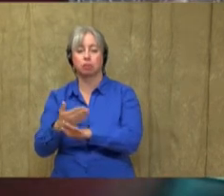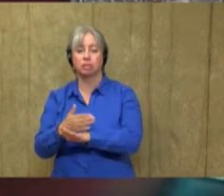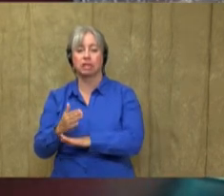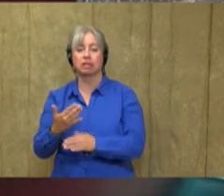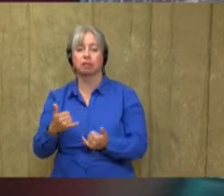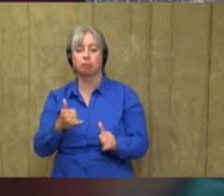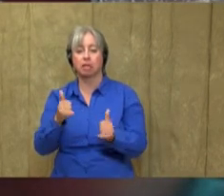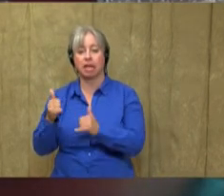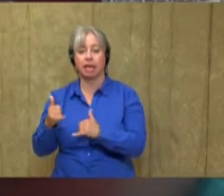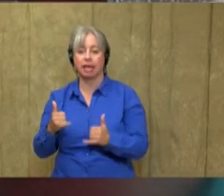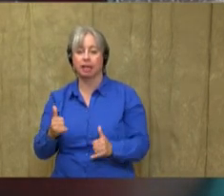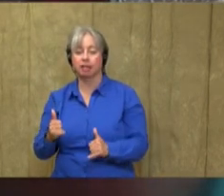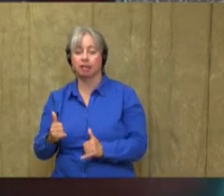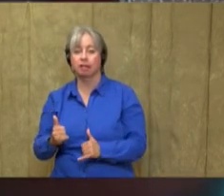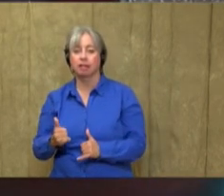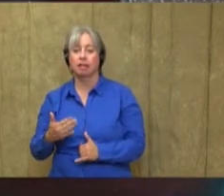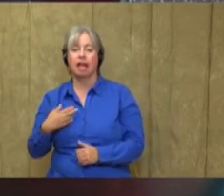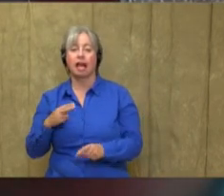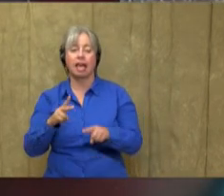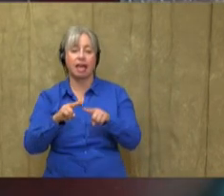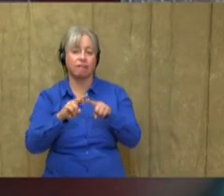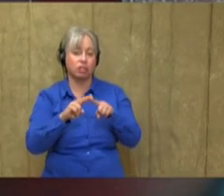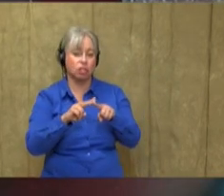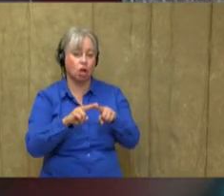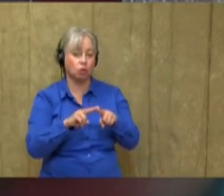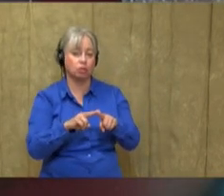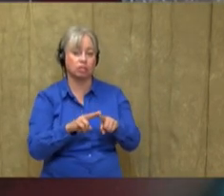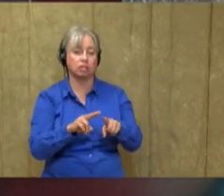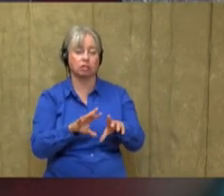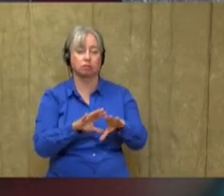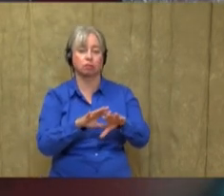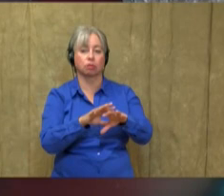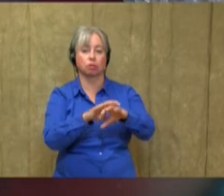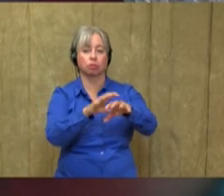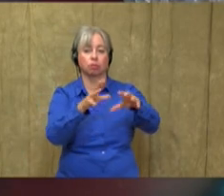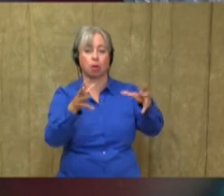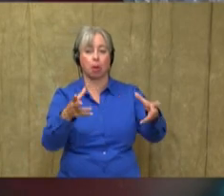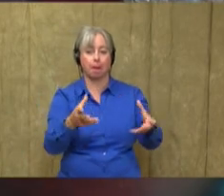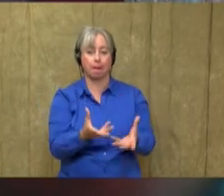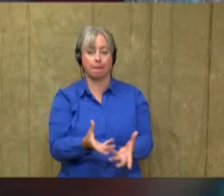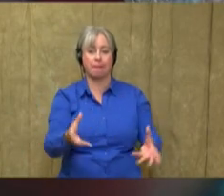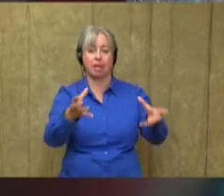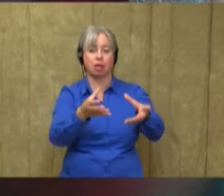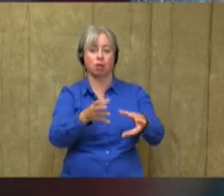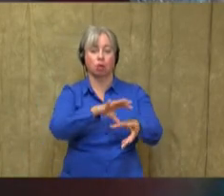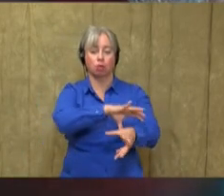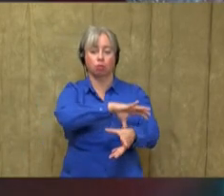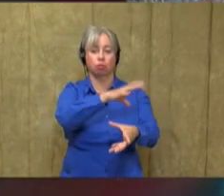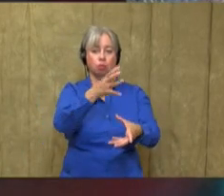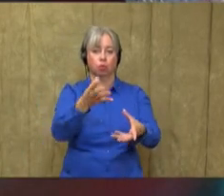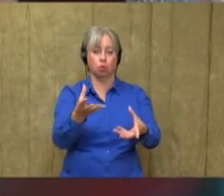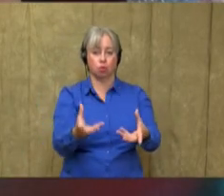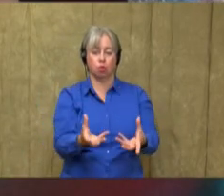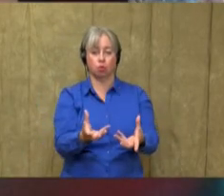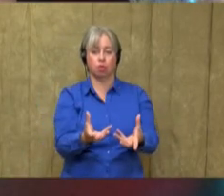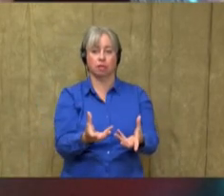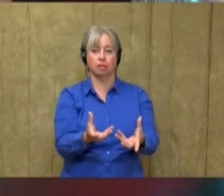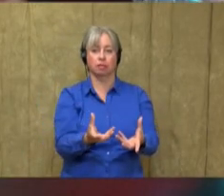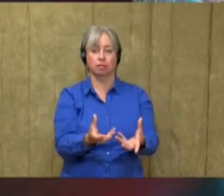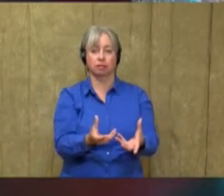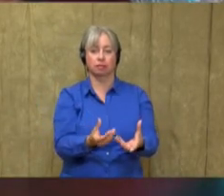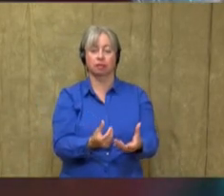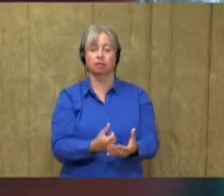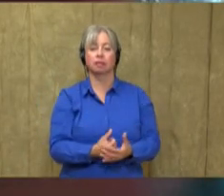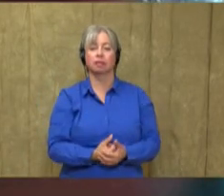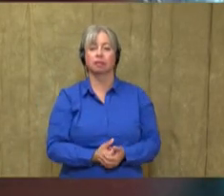explain to you. I've got salt here spread over a piece of cellophane. Let me pause it for